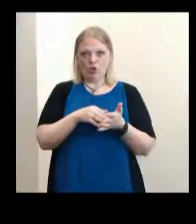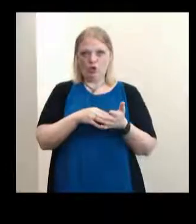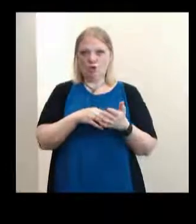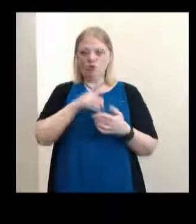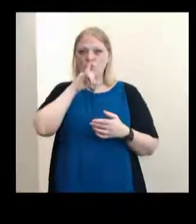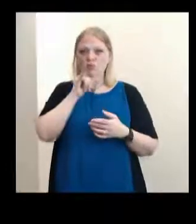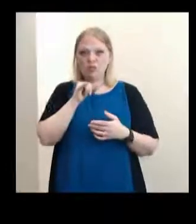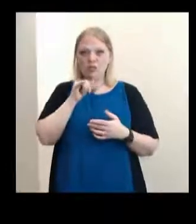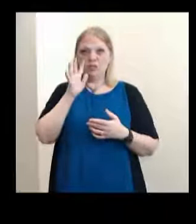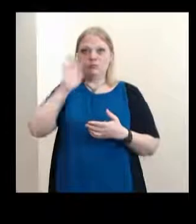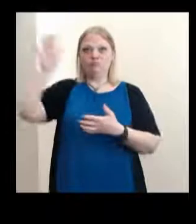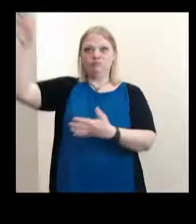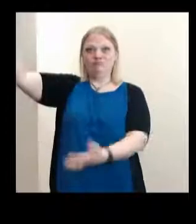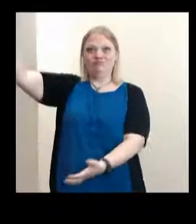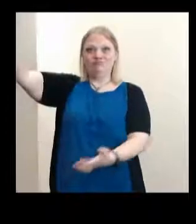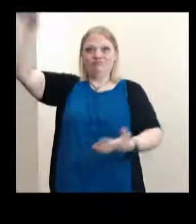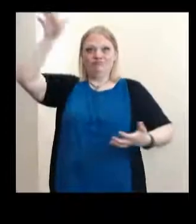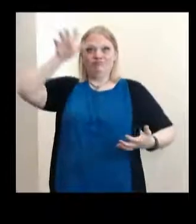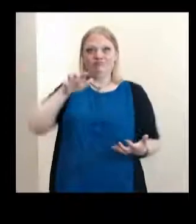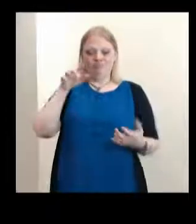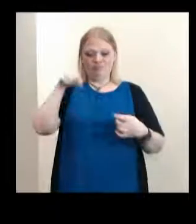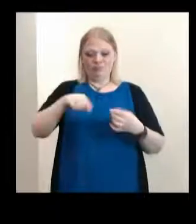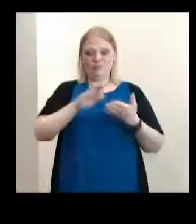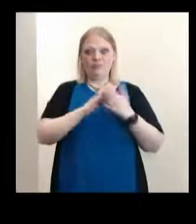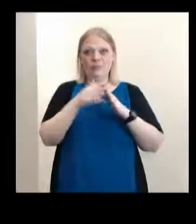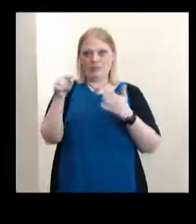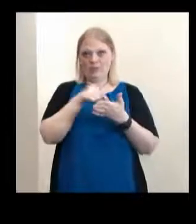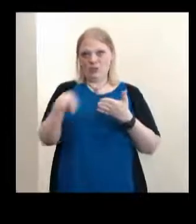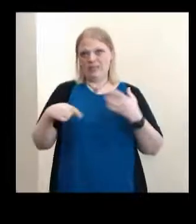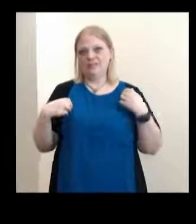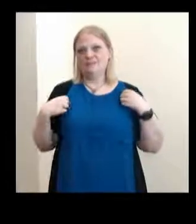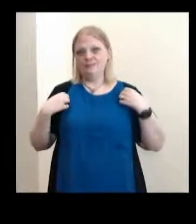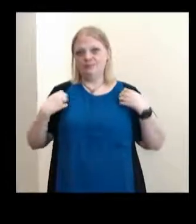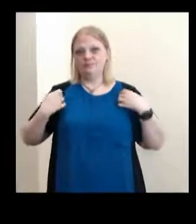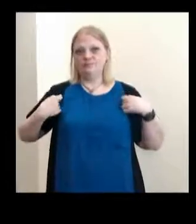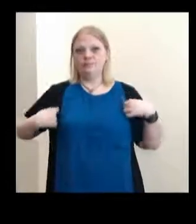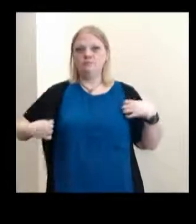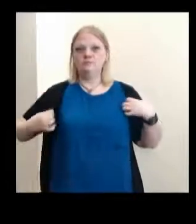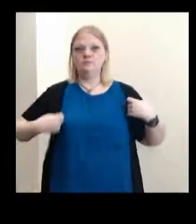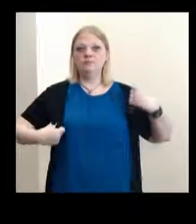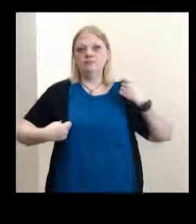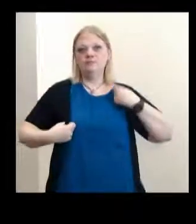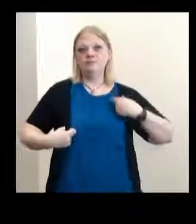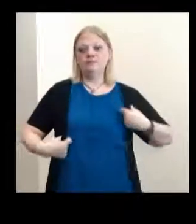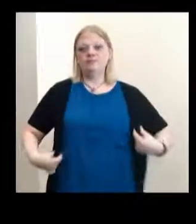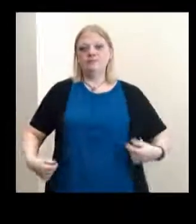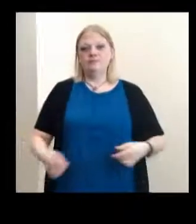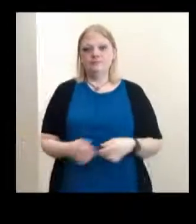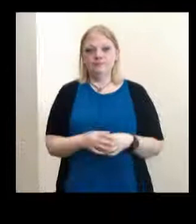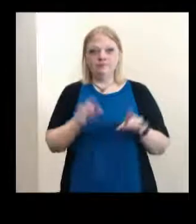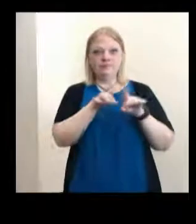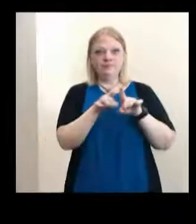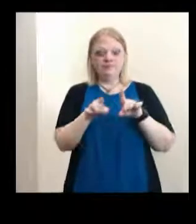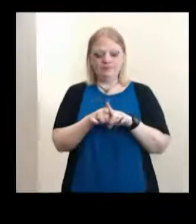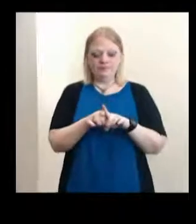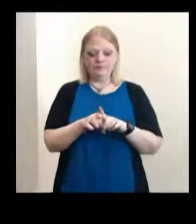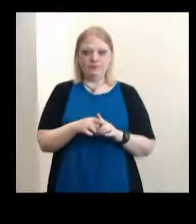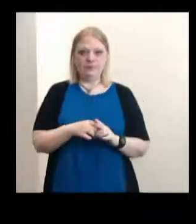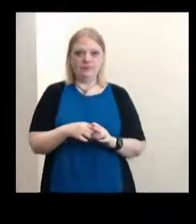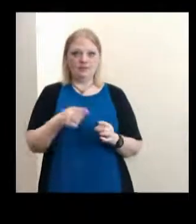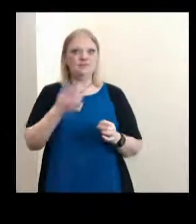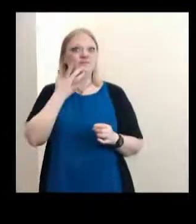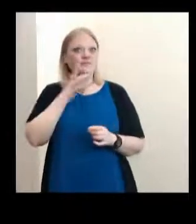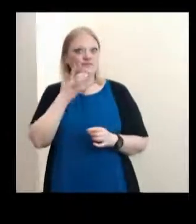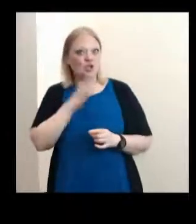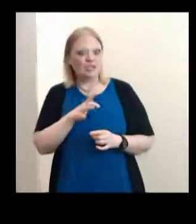really going to be receiving a lot of vaccine to our community this coming week. And then also,